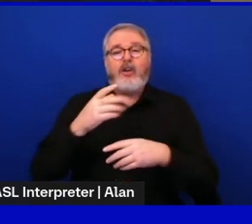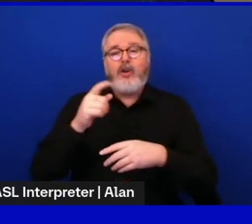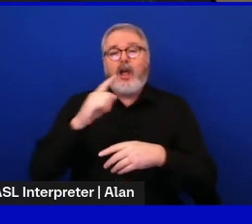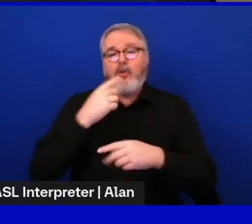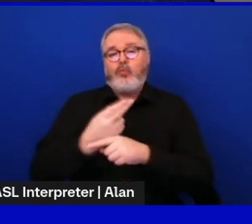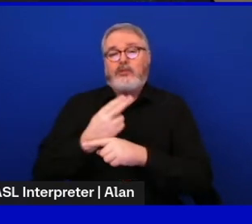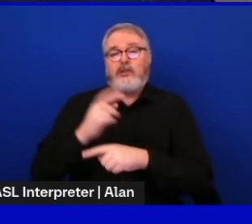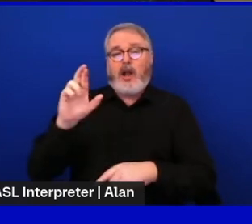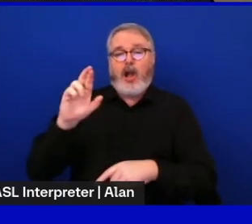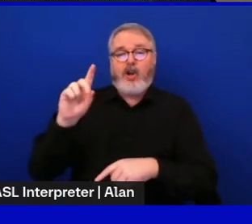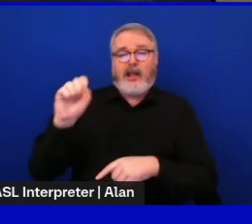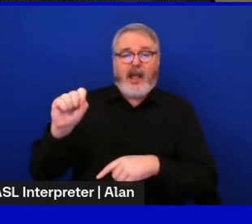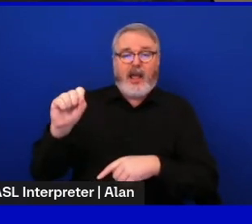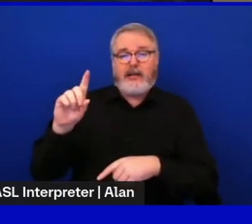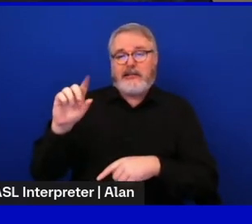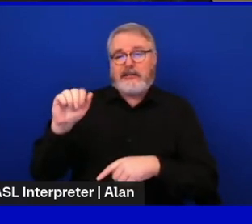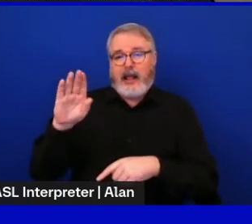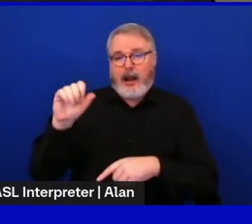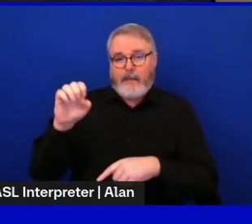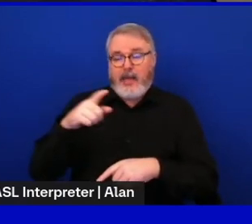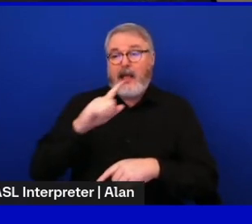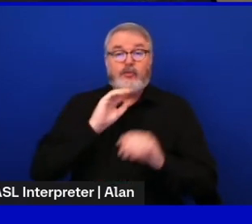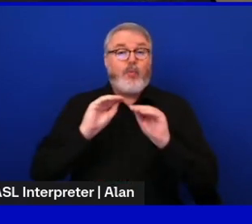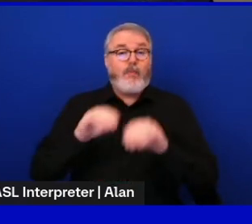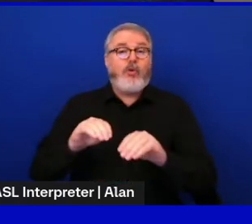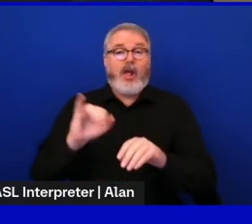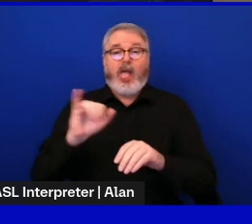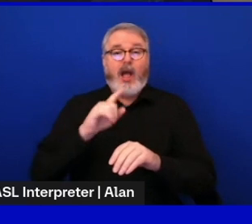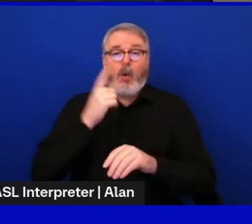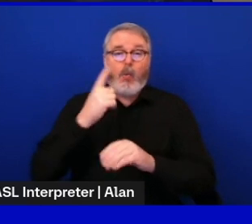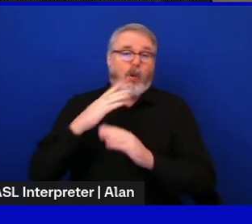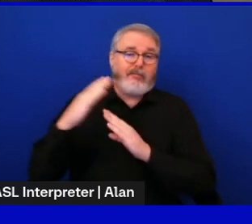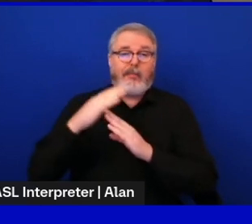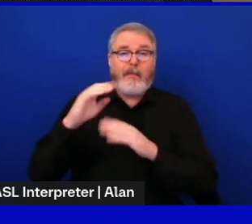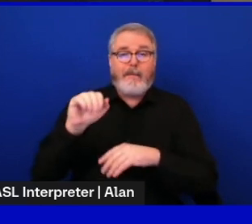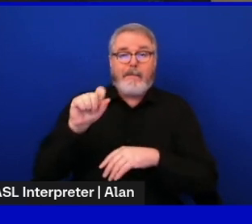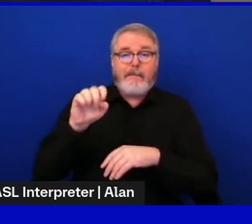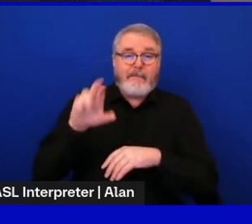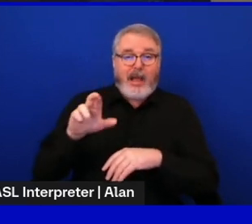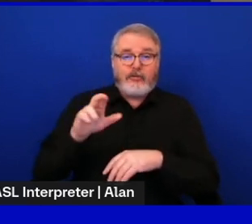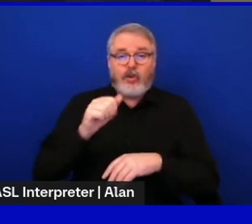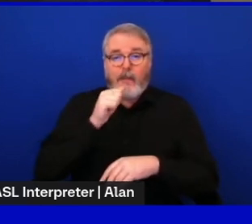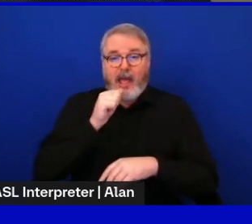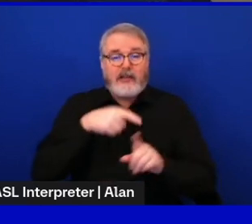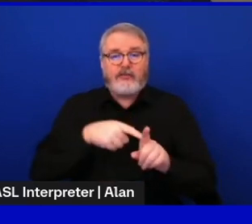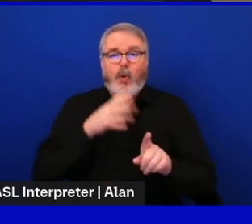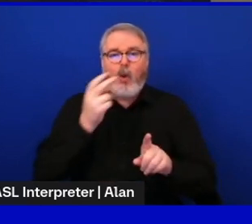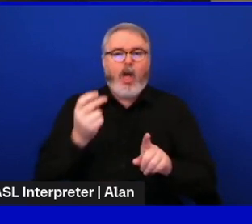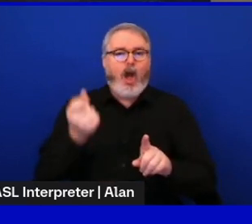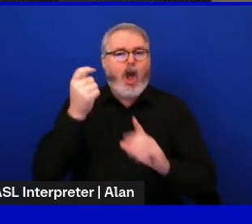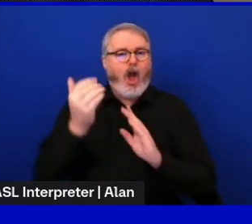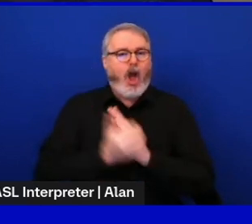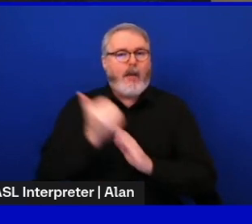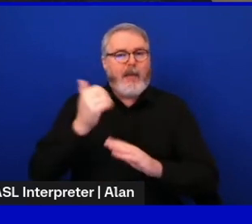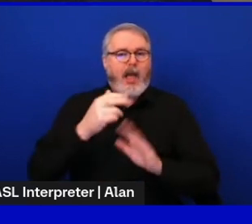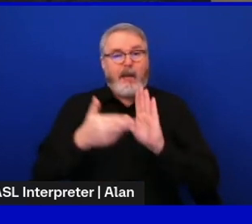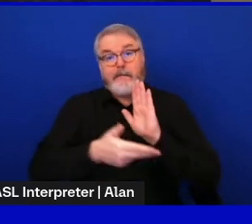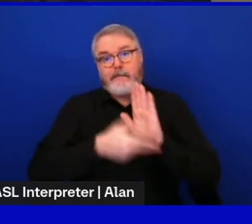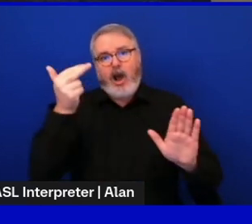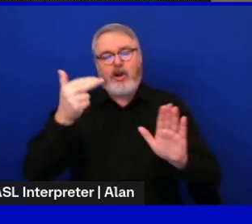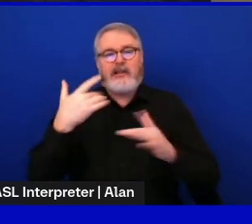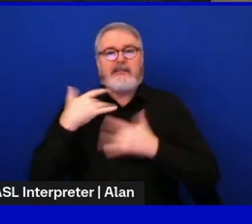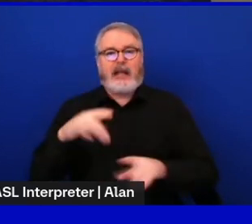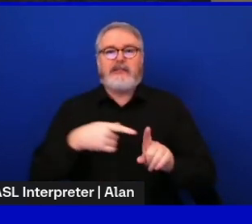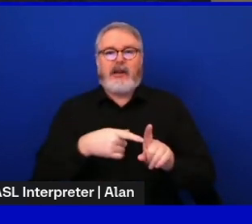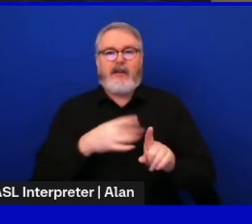the initial master password that you put in is automatically marked as sensitive, so it wouldn't be outputted, but you shouldn't